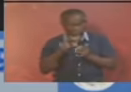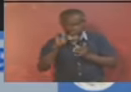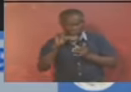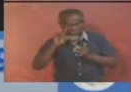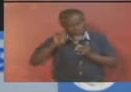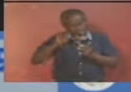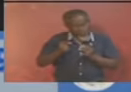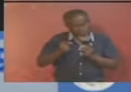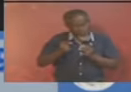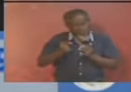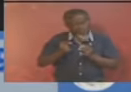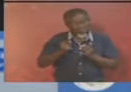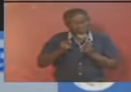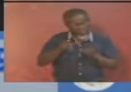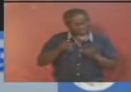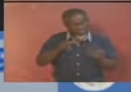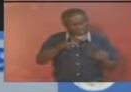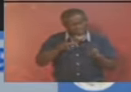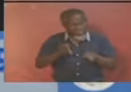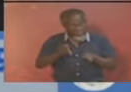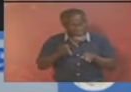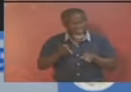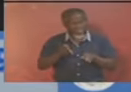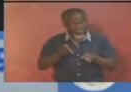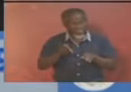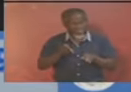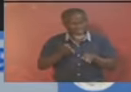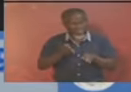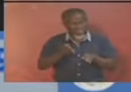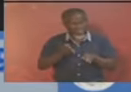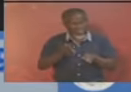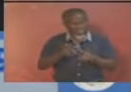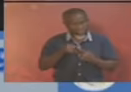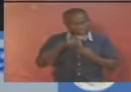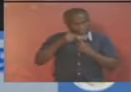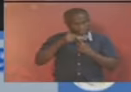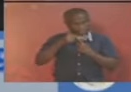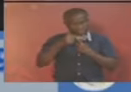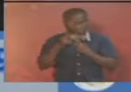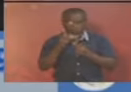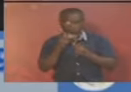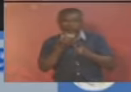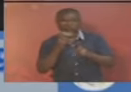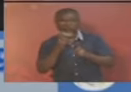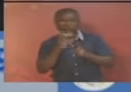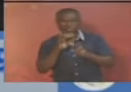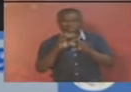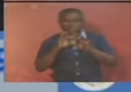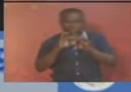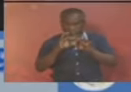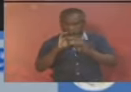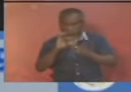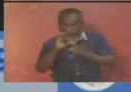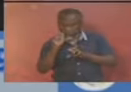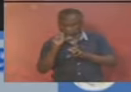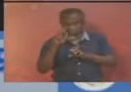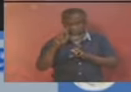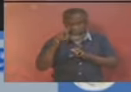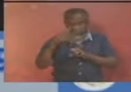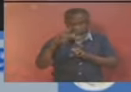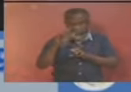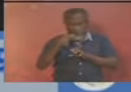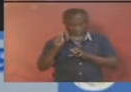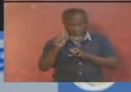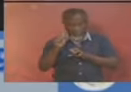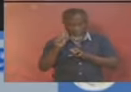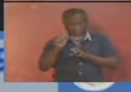plus deaths, particularly for our CARFA member states, which is a subset of those Caribbean countries.